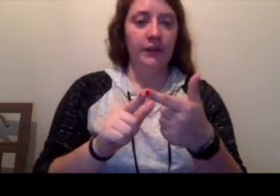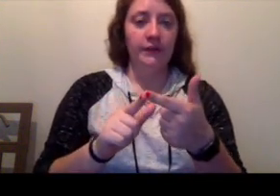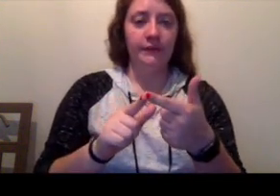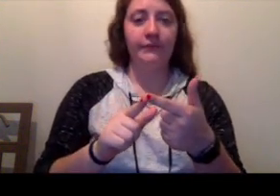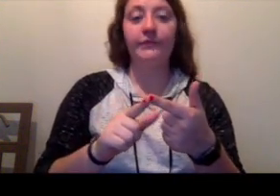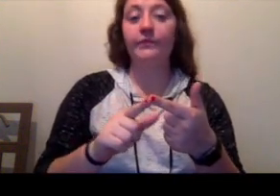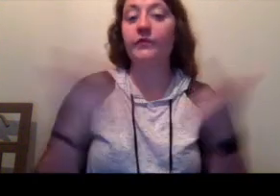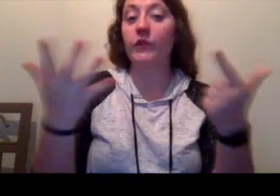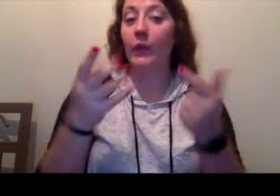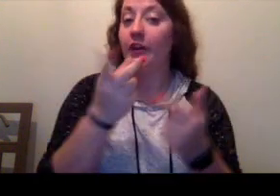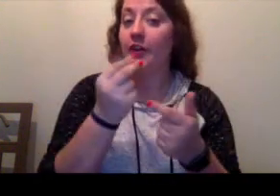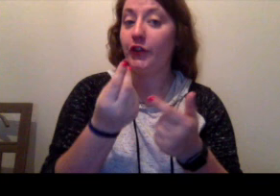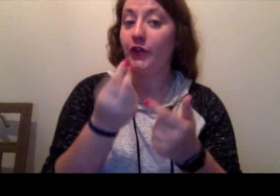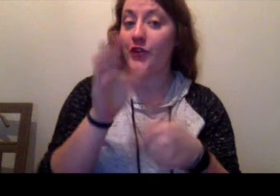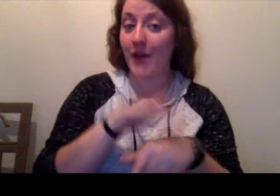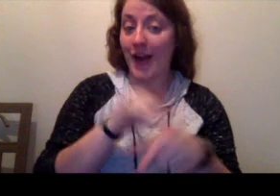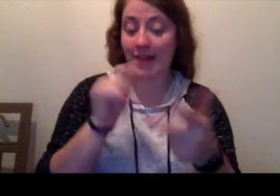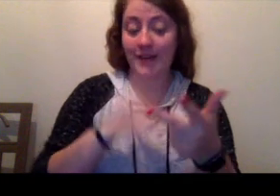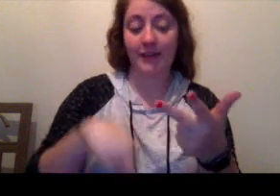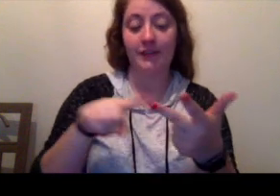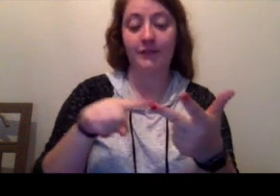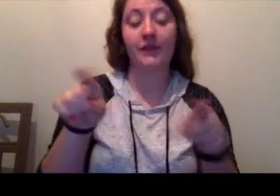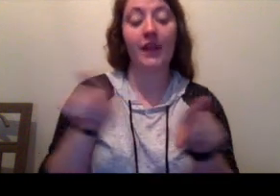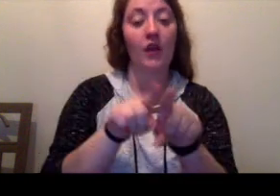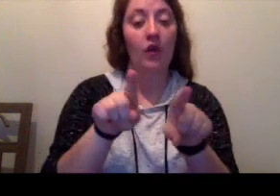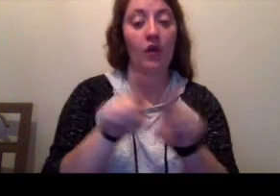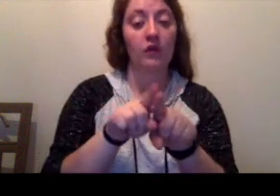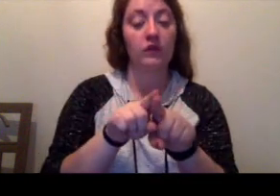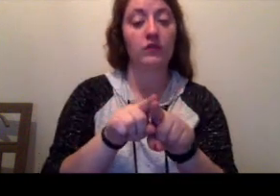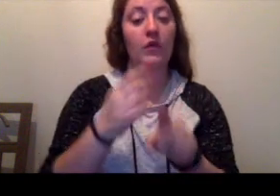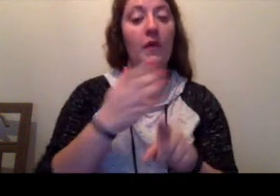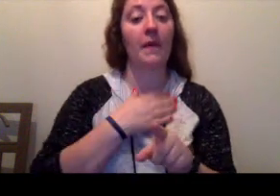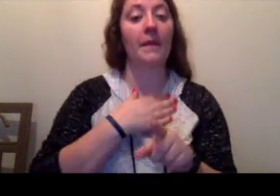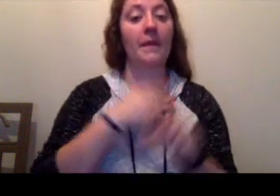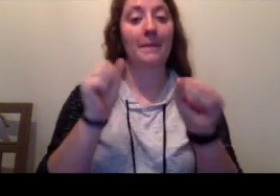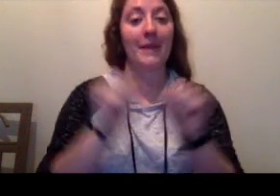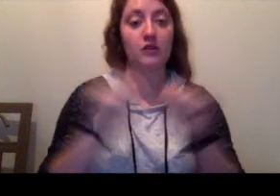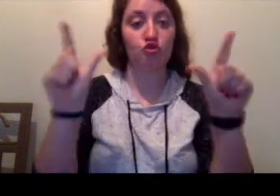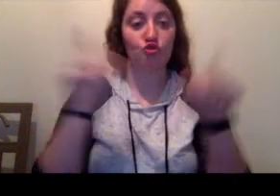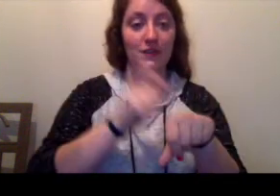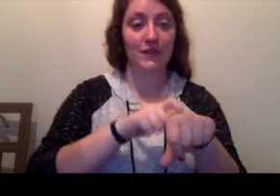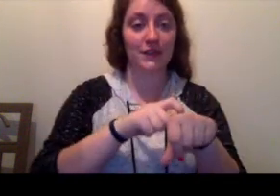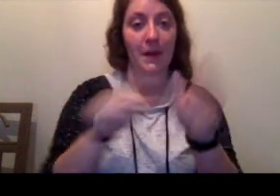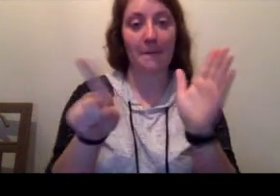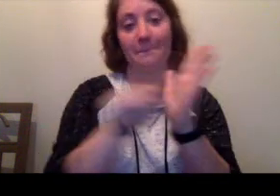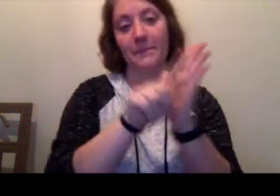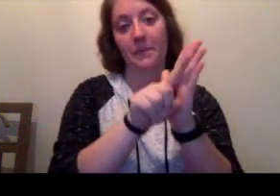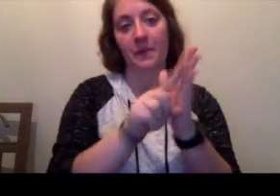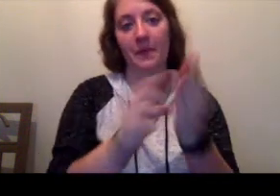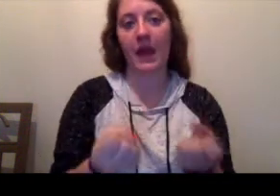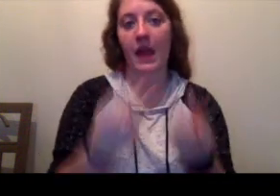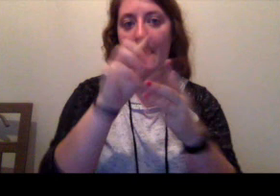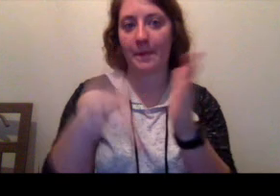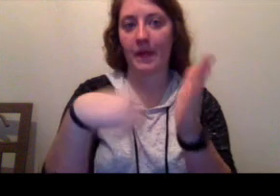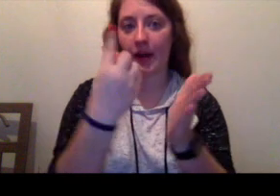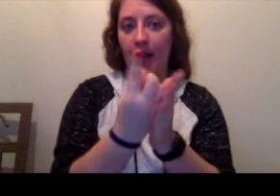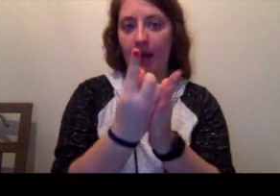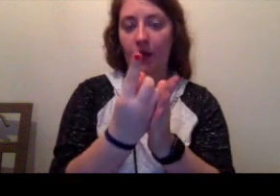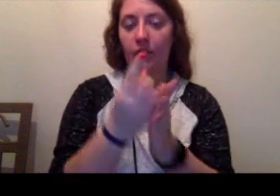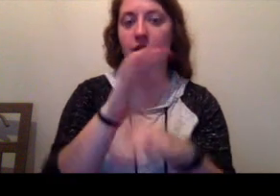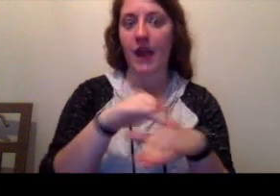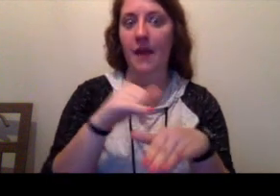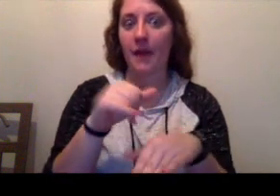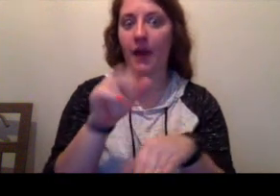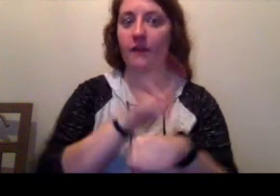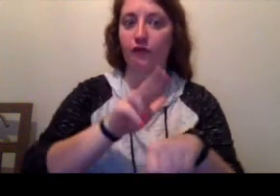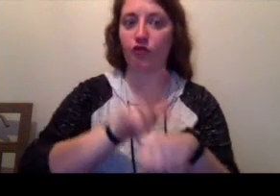what I do on my smartphone every day, and I talk about my screen time notification and how many hours I have per day on